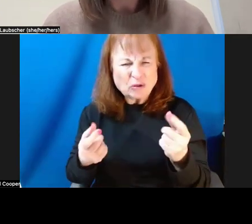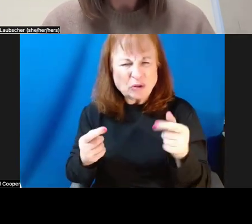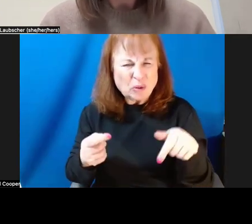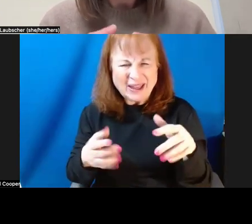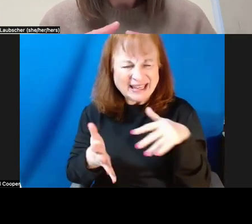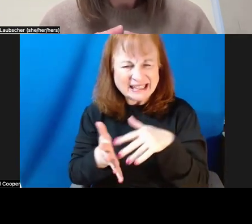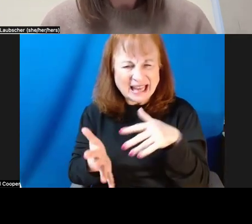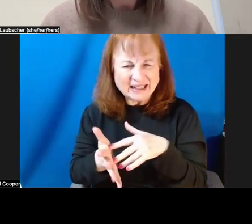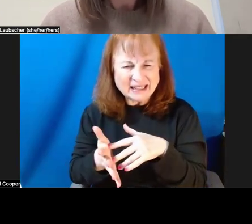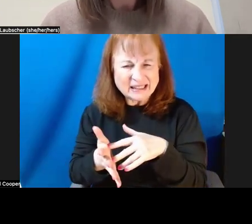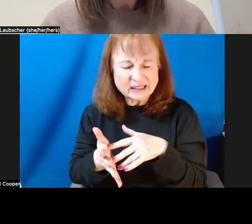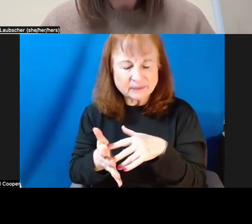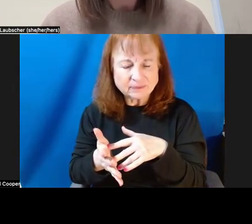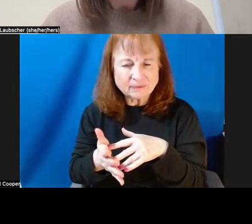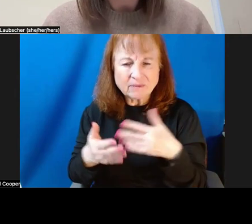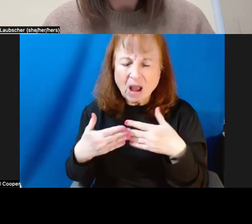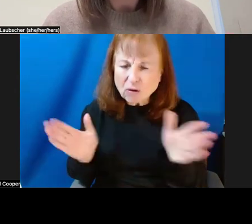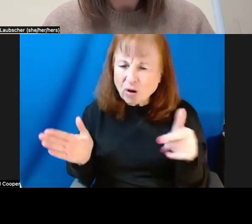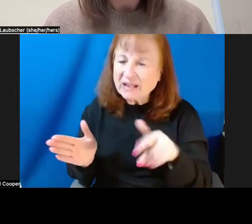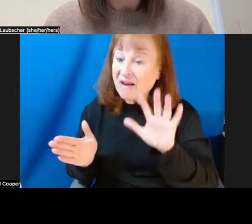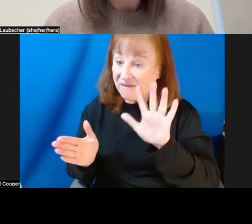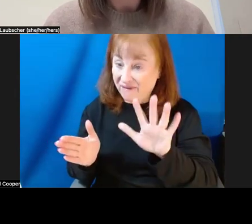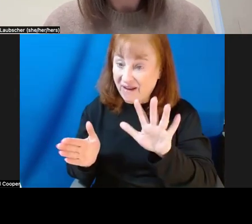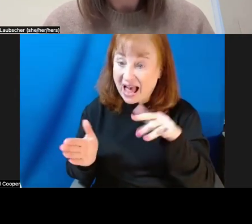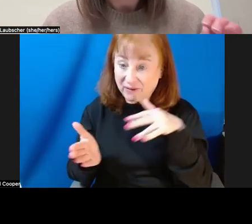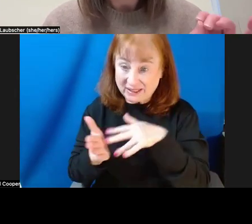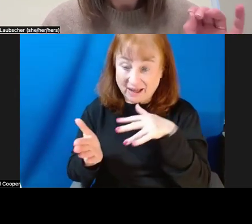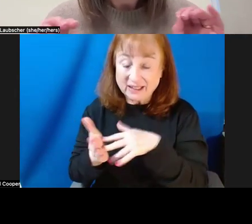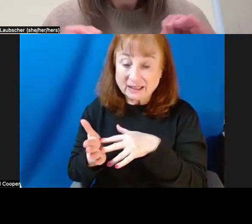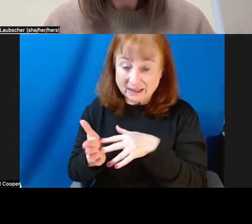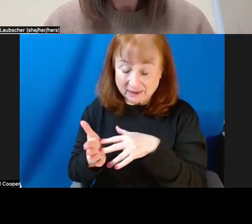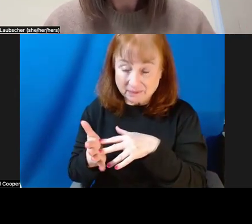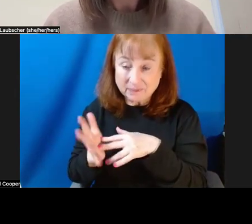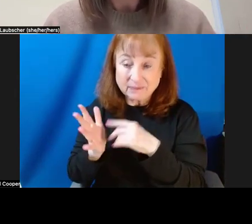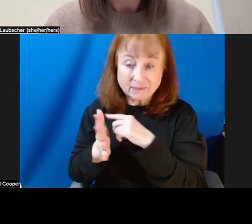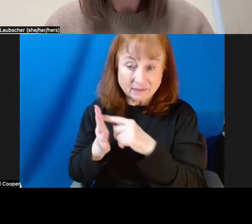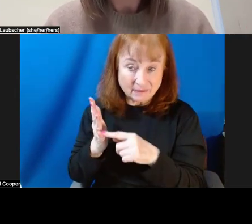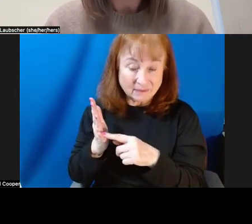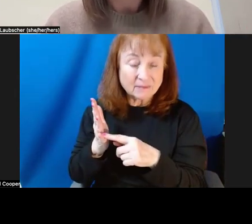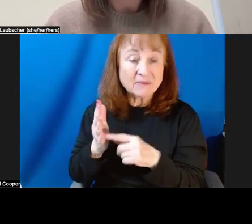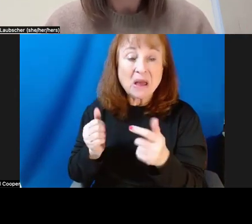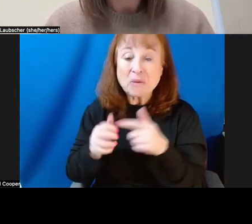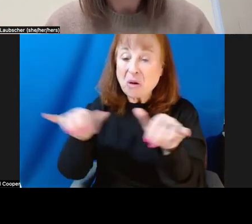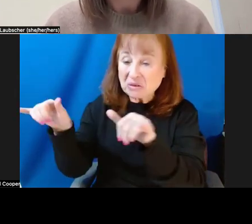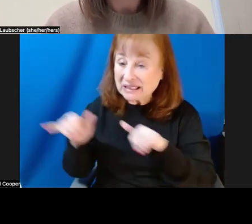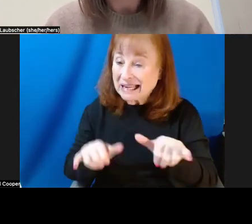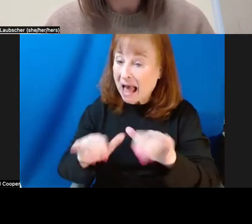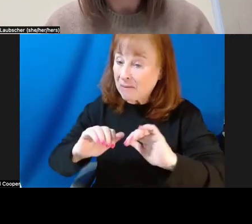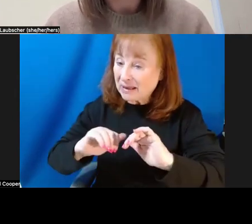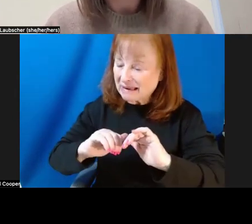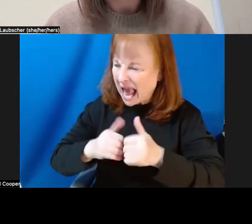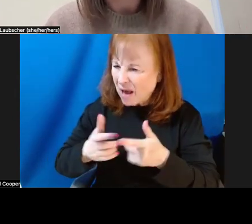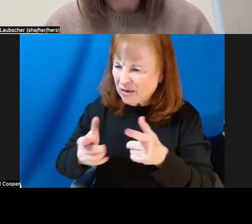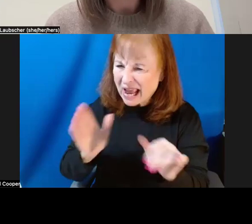So across these 5 studies, the most common method of